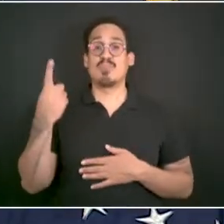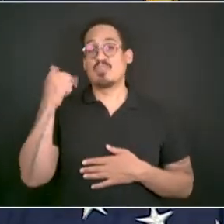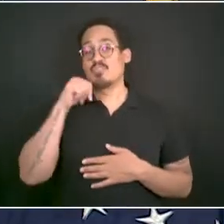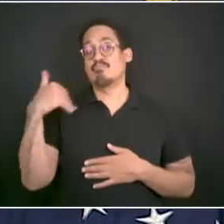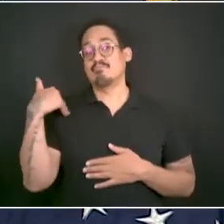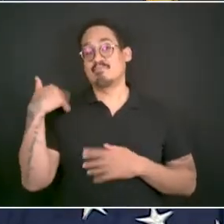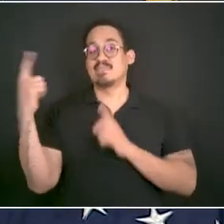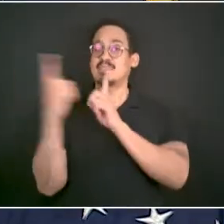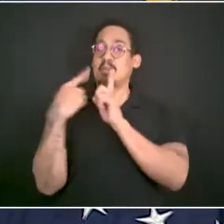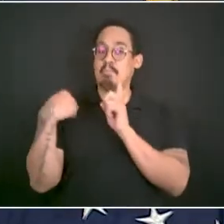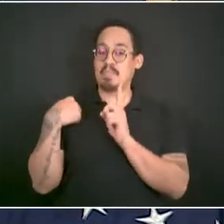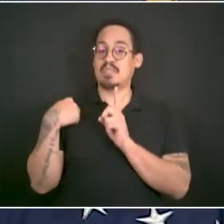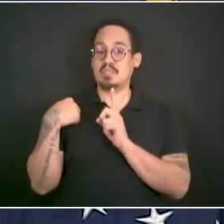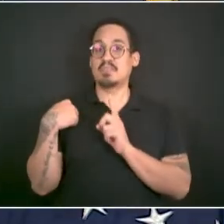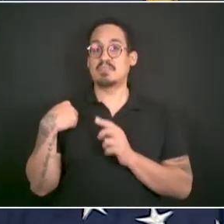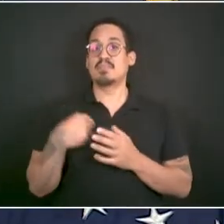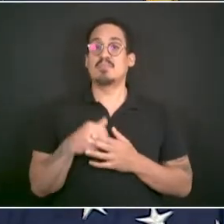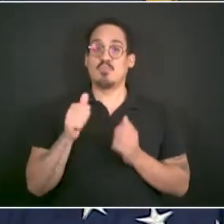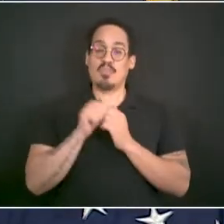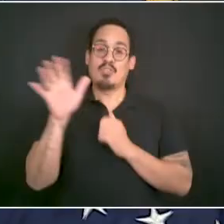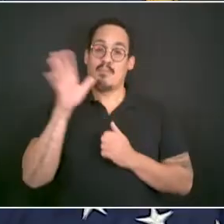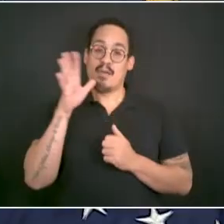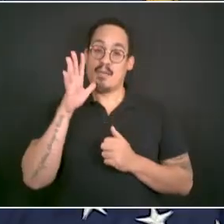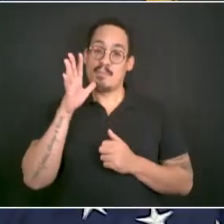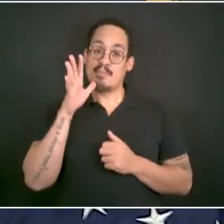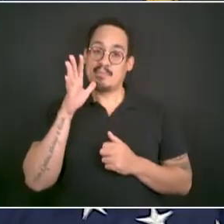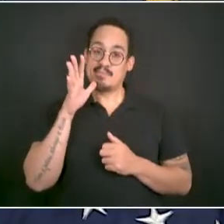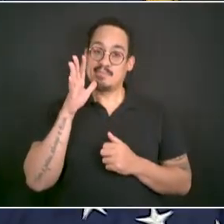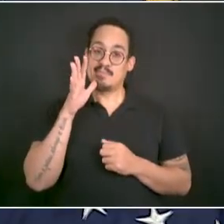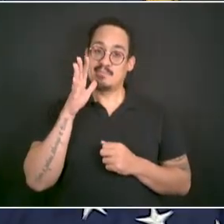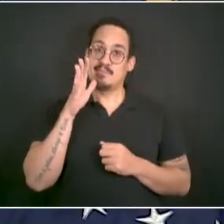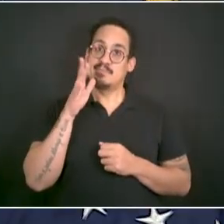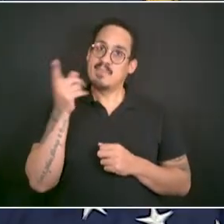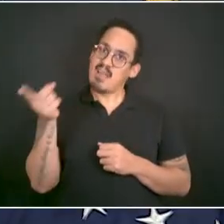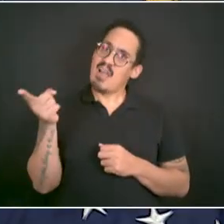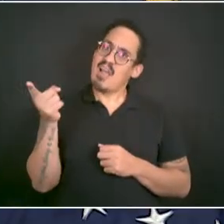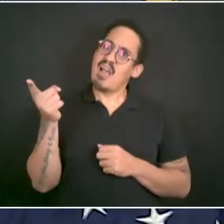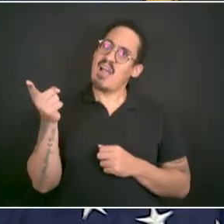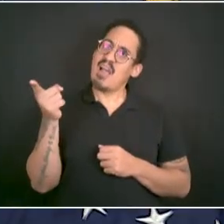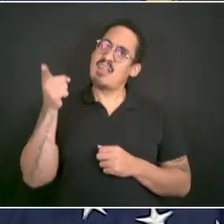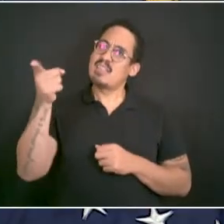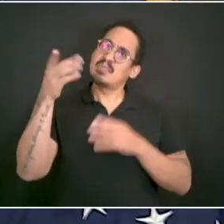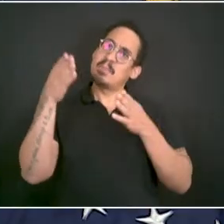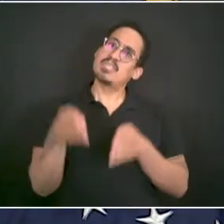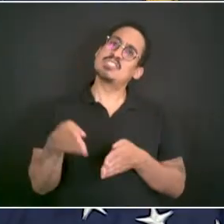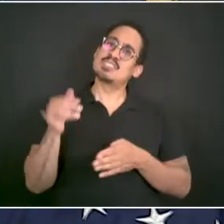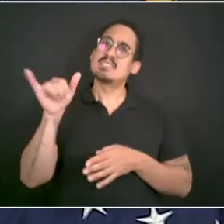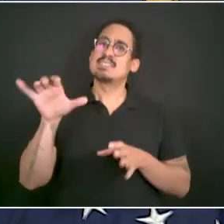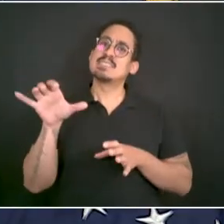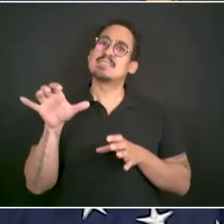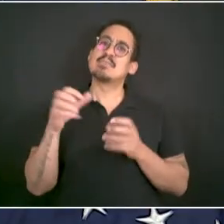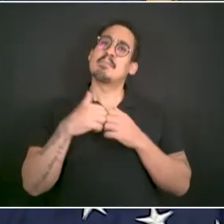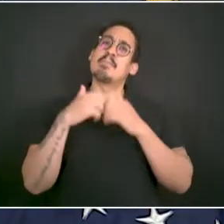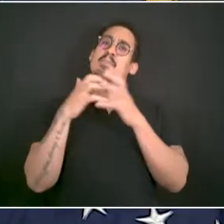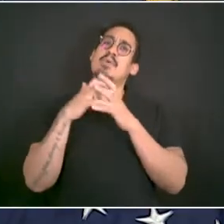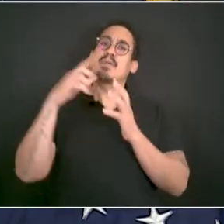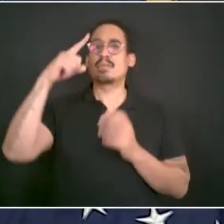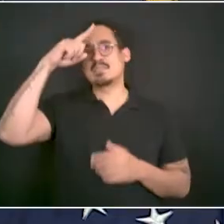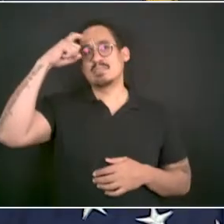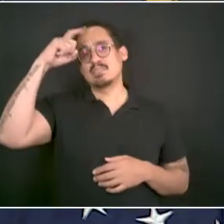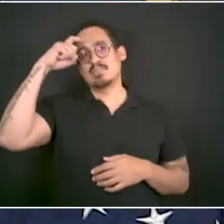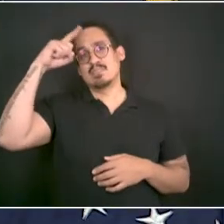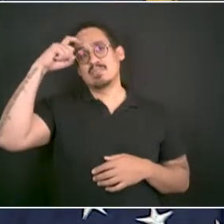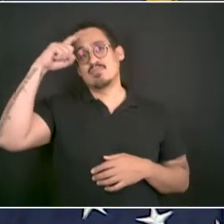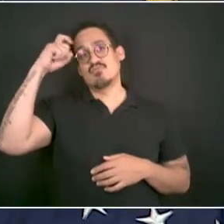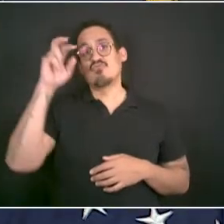mom, and the mother said, that's the person that did the summer rising program. This little girl said something to me very